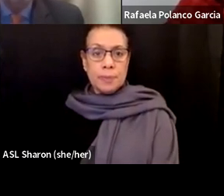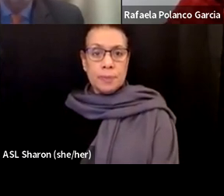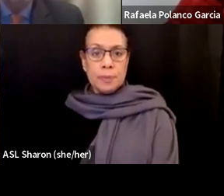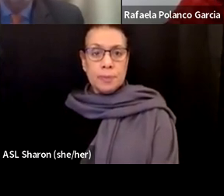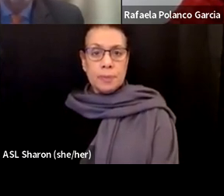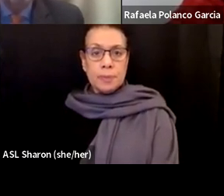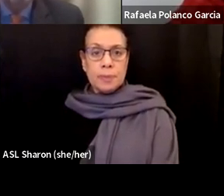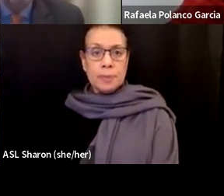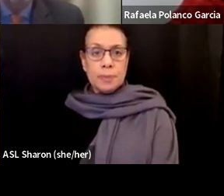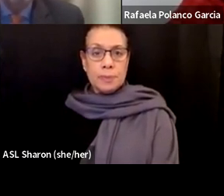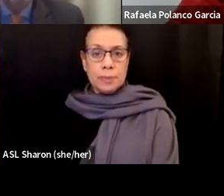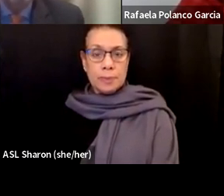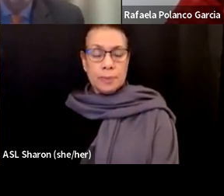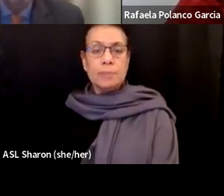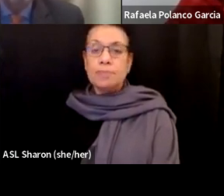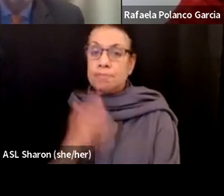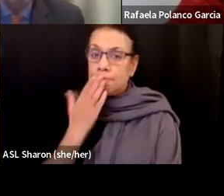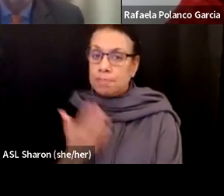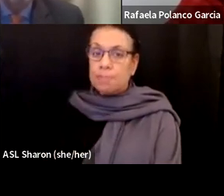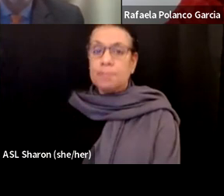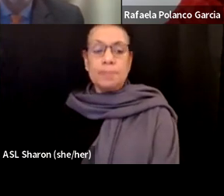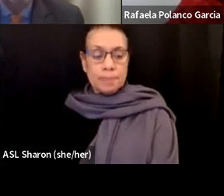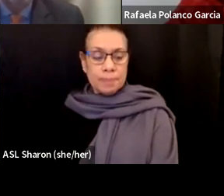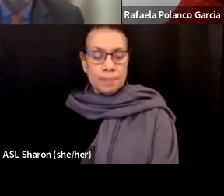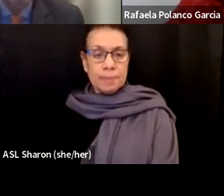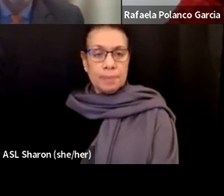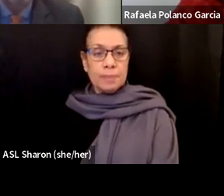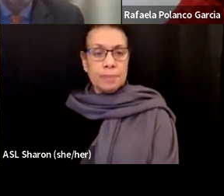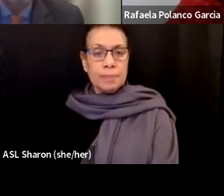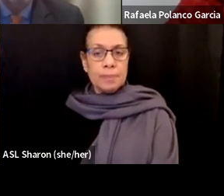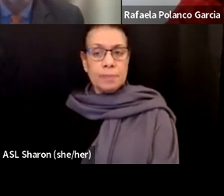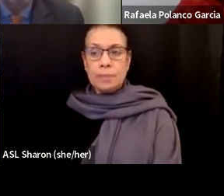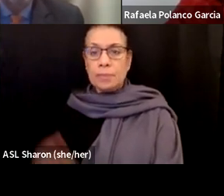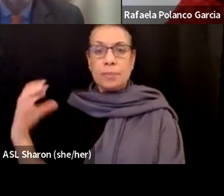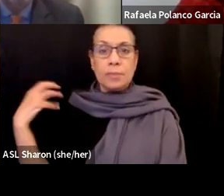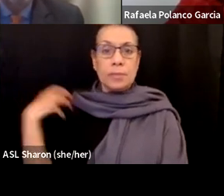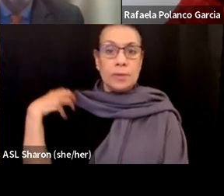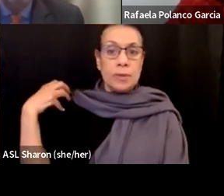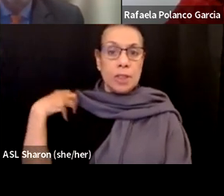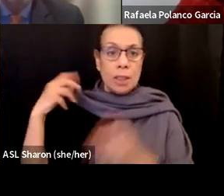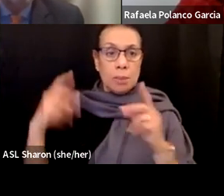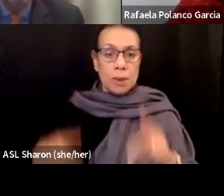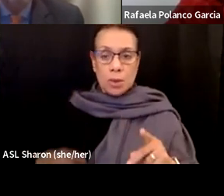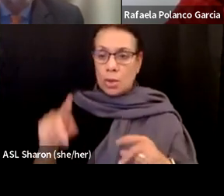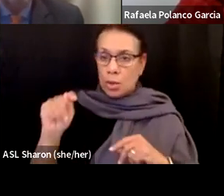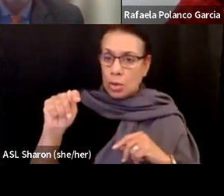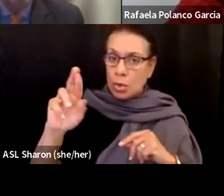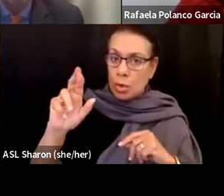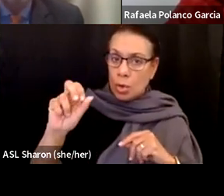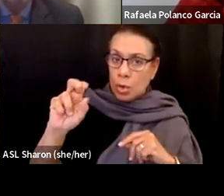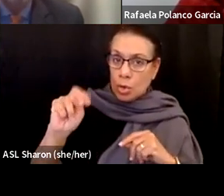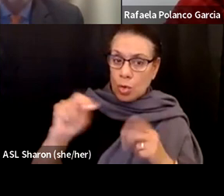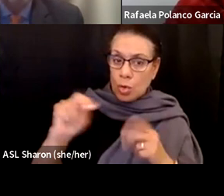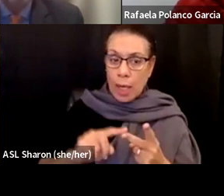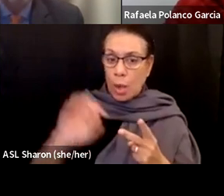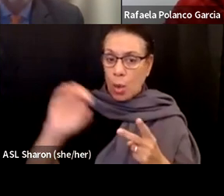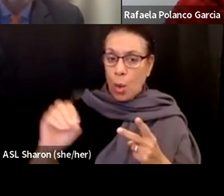okay thank you um i just want to check with mr tron or mr o'neill before i circle